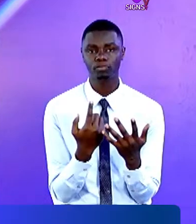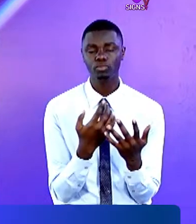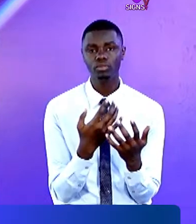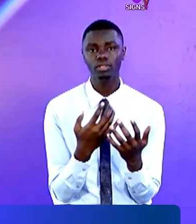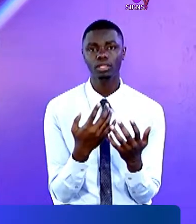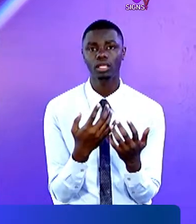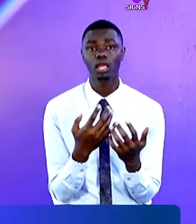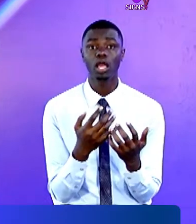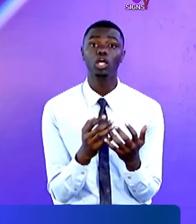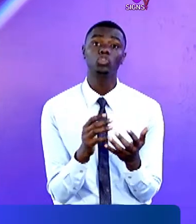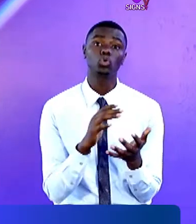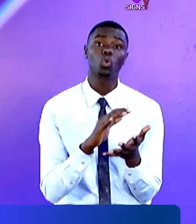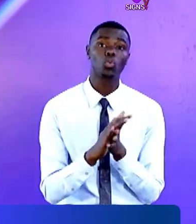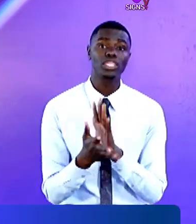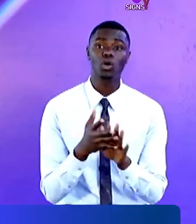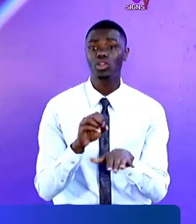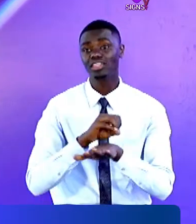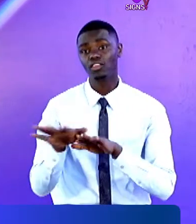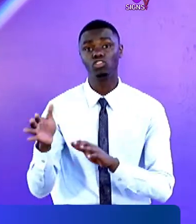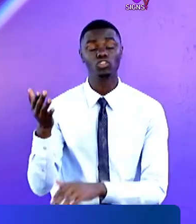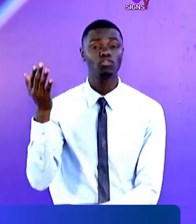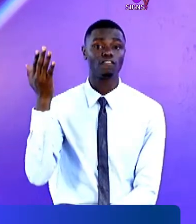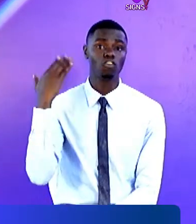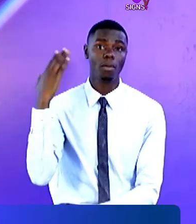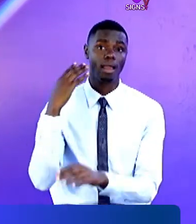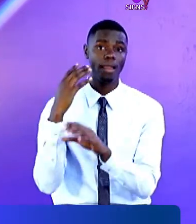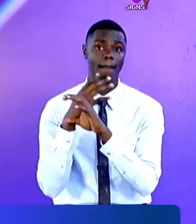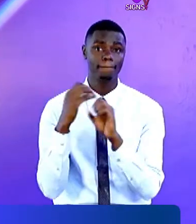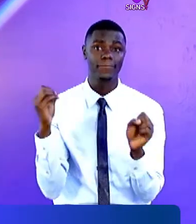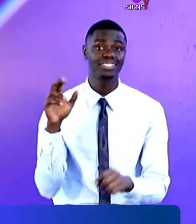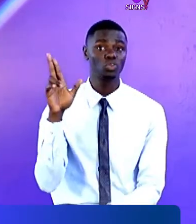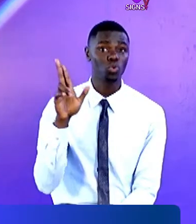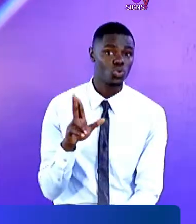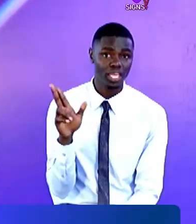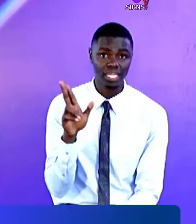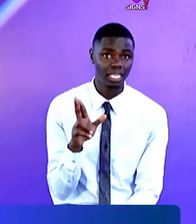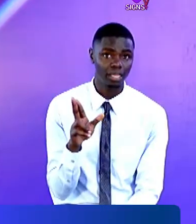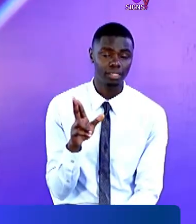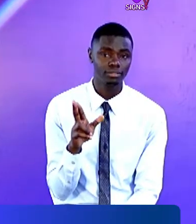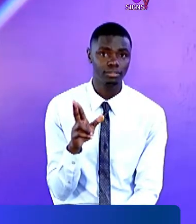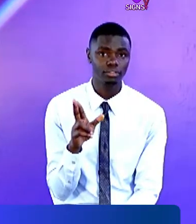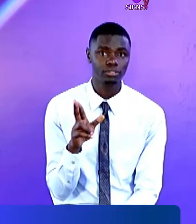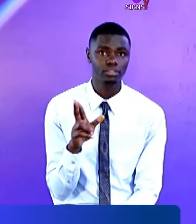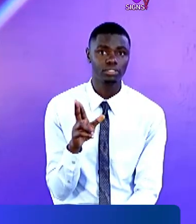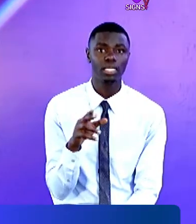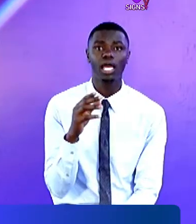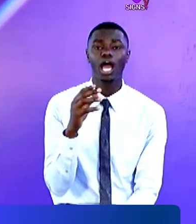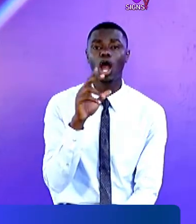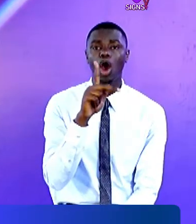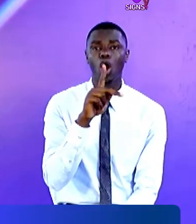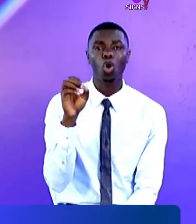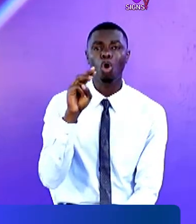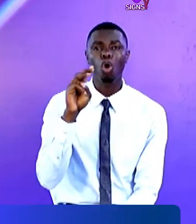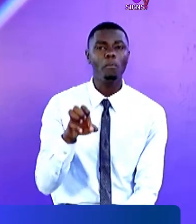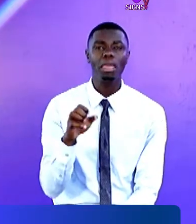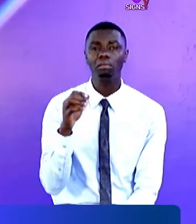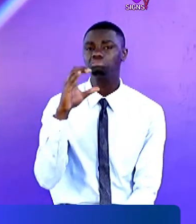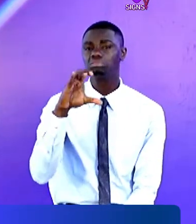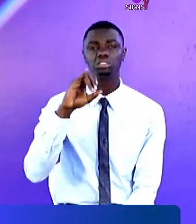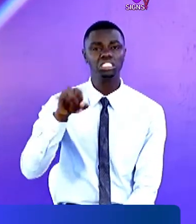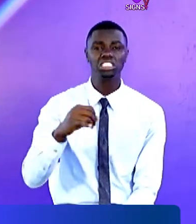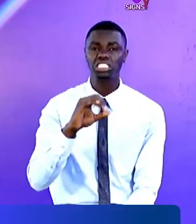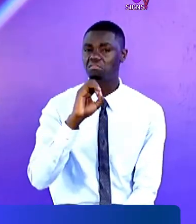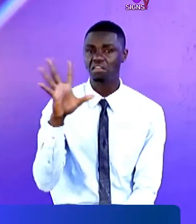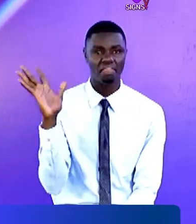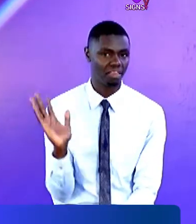me without the influence of the former president, Uhuru Kenyatta, could Martha Koome be the CJ? No,